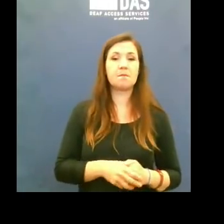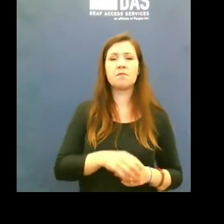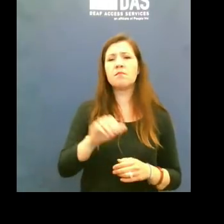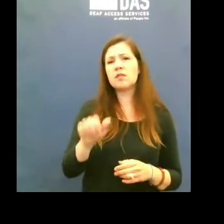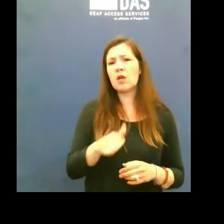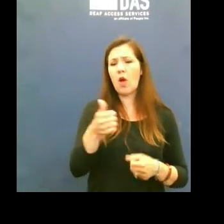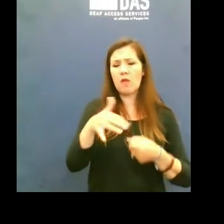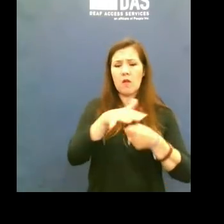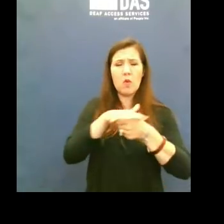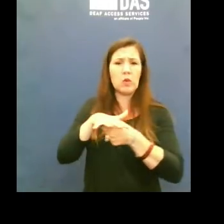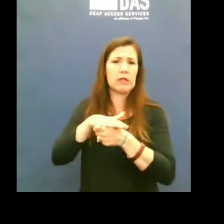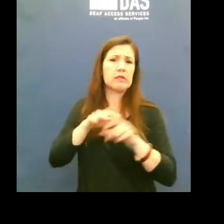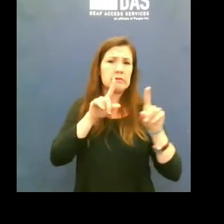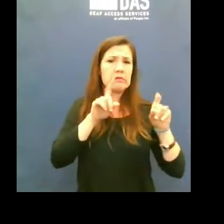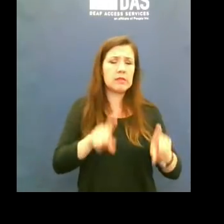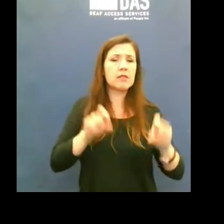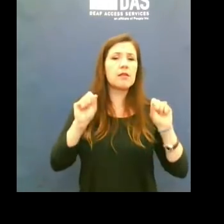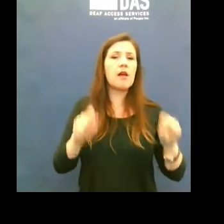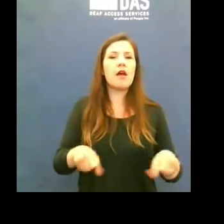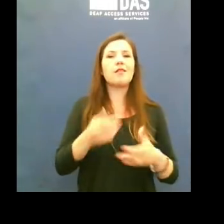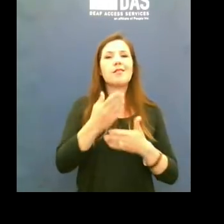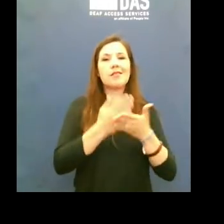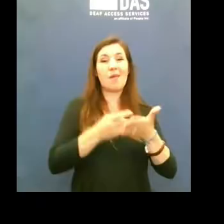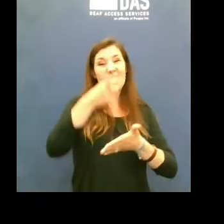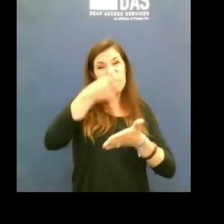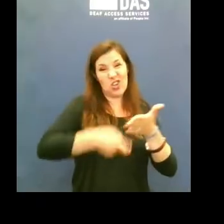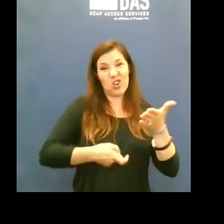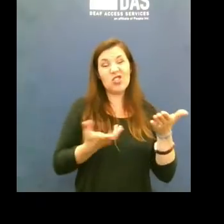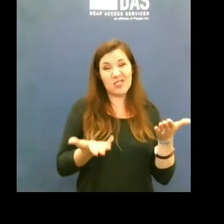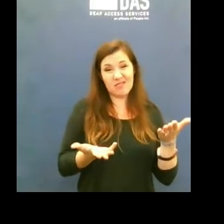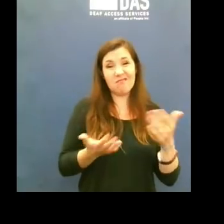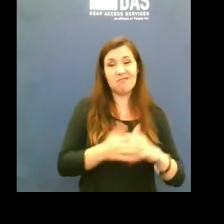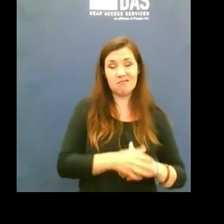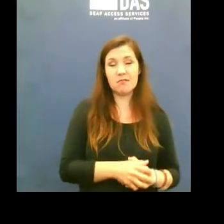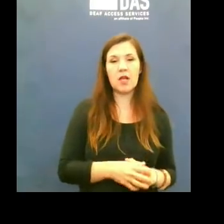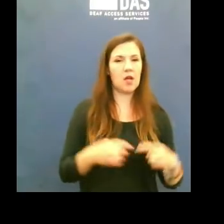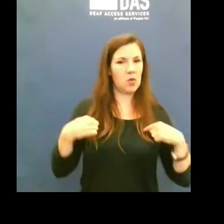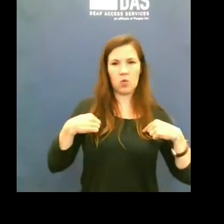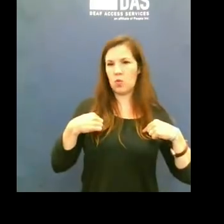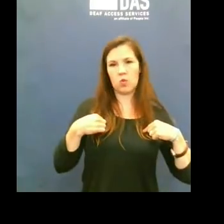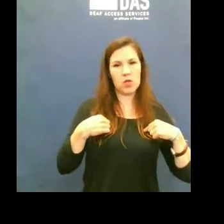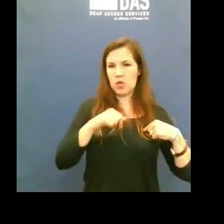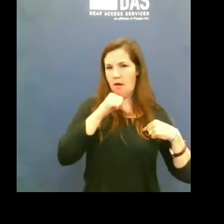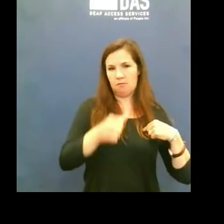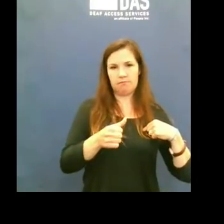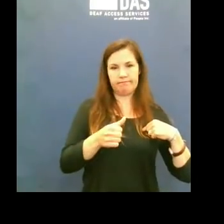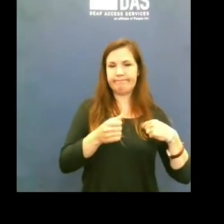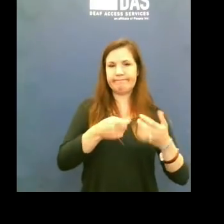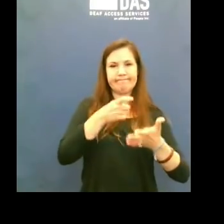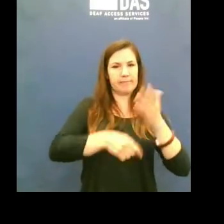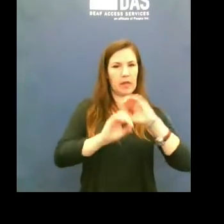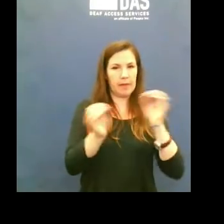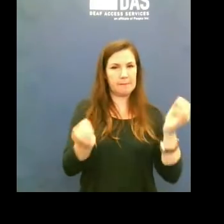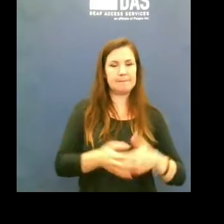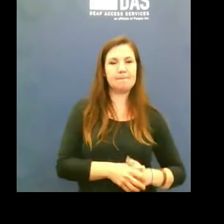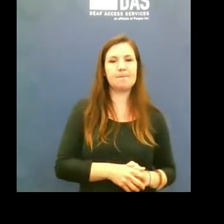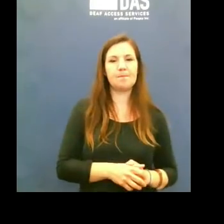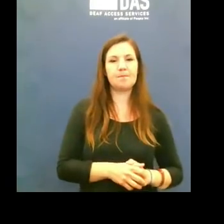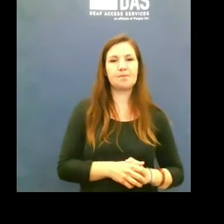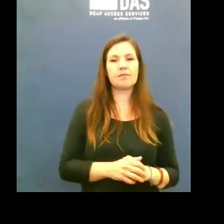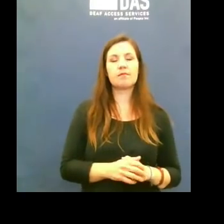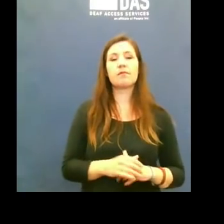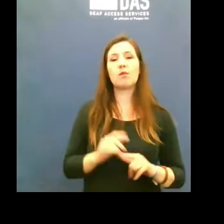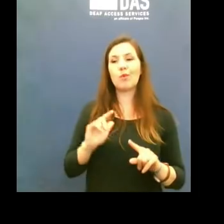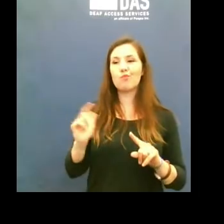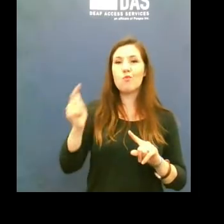testing across Erie County. Some of them are charging for that cost. We do not. It is free. And the places rotate